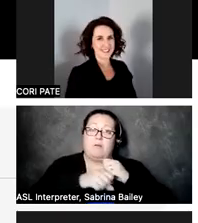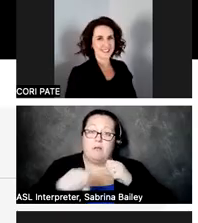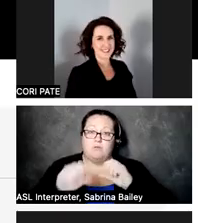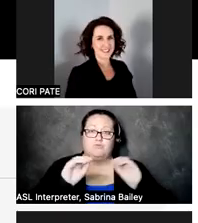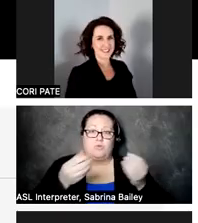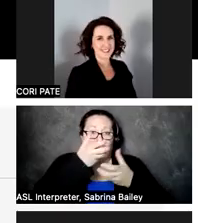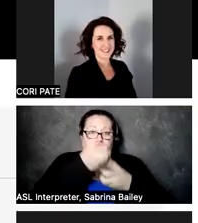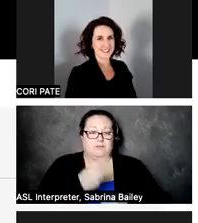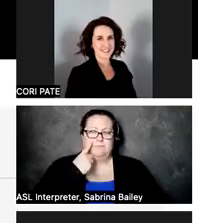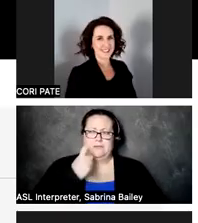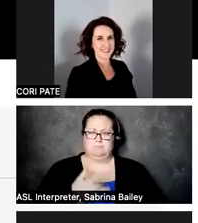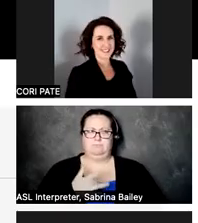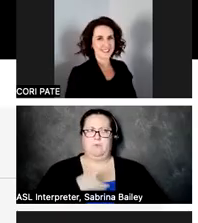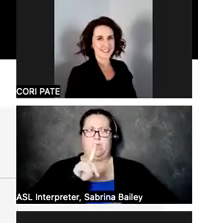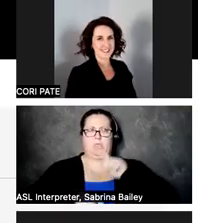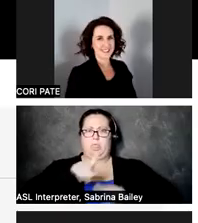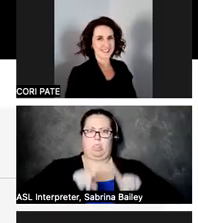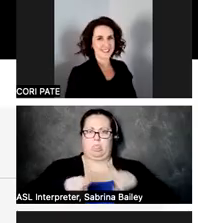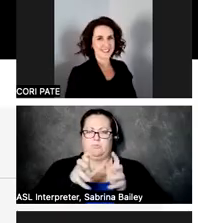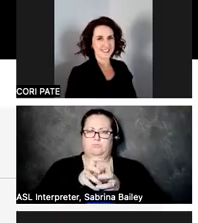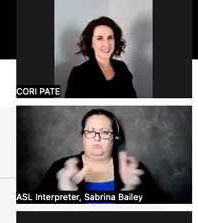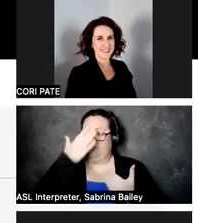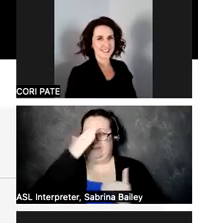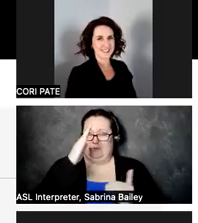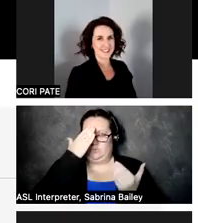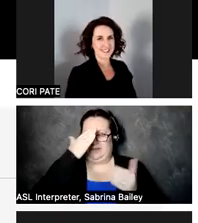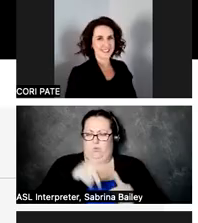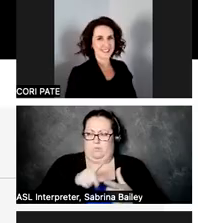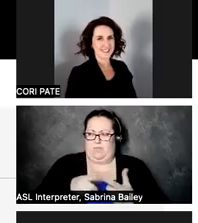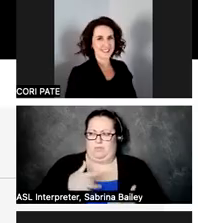you're asking a whole lot of questions that you didn't know.